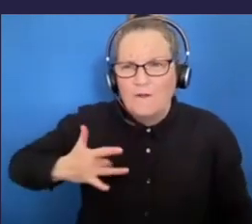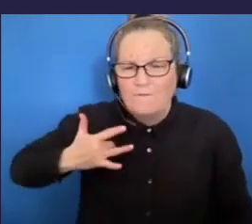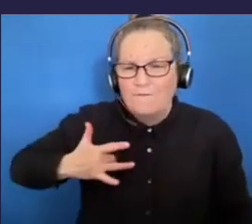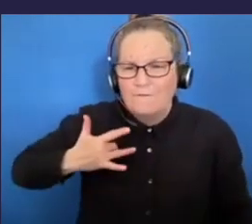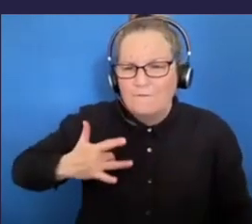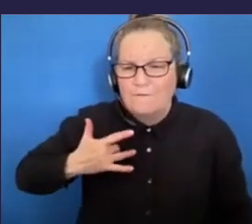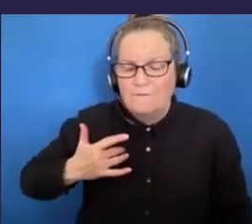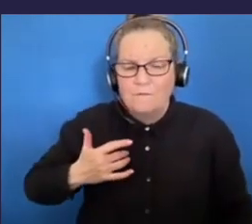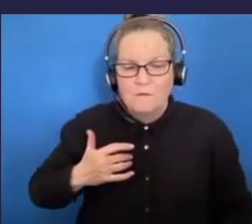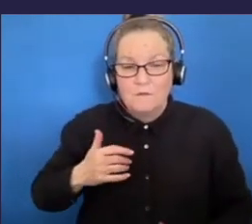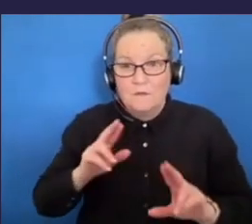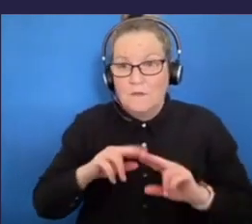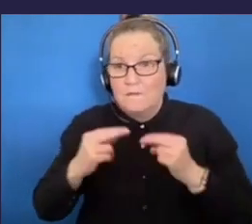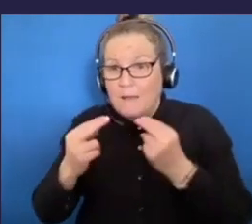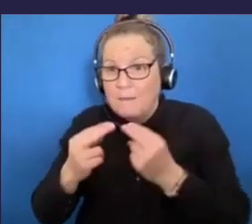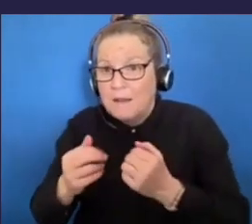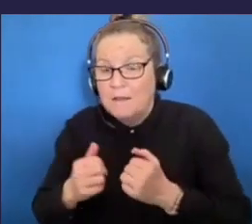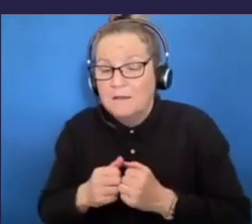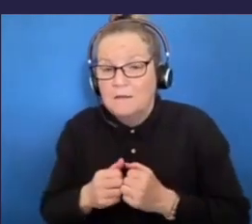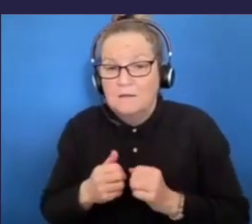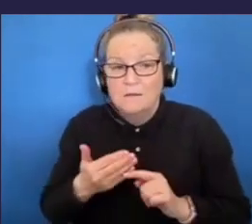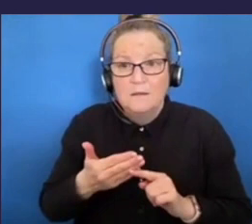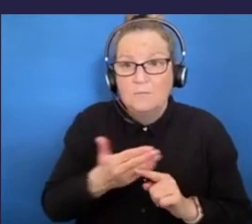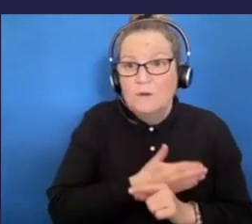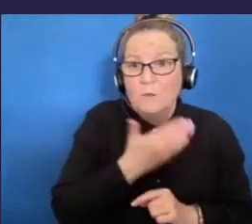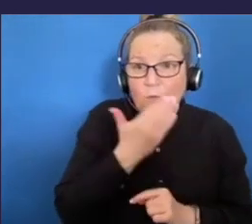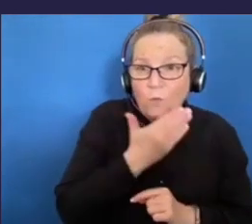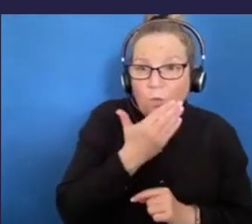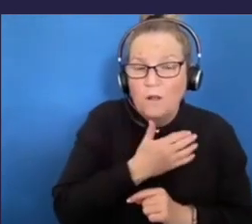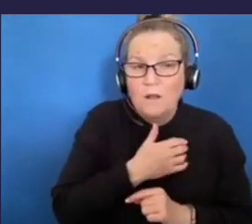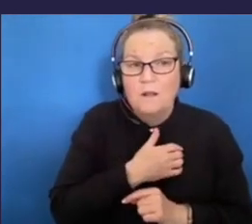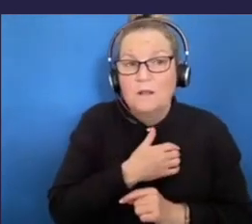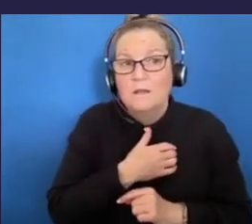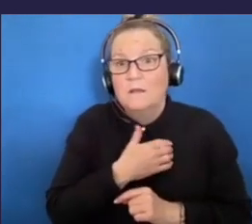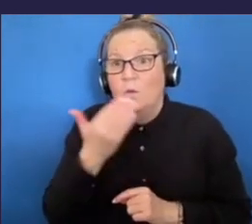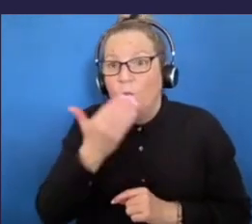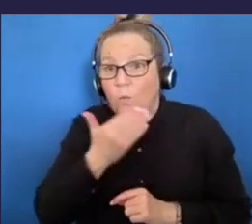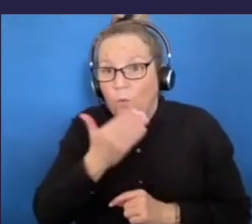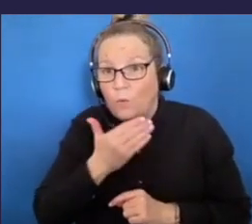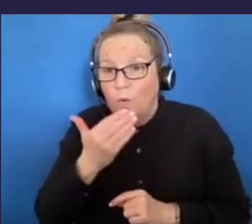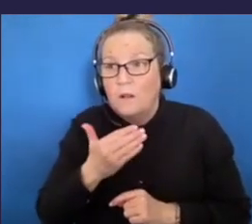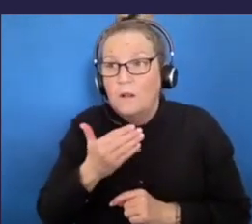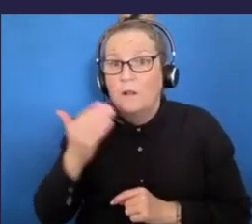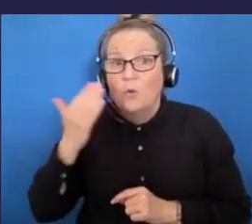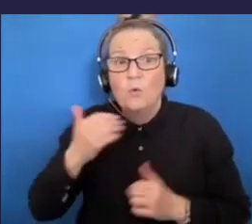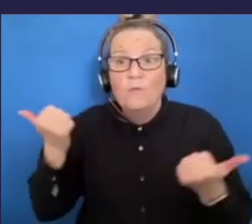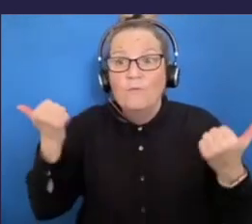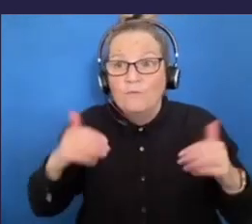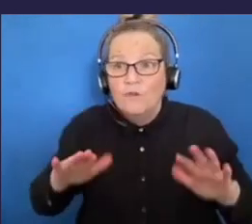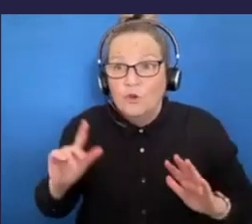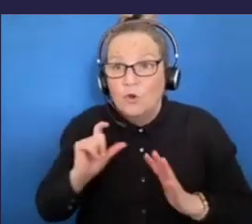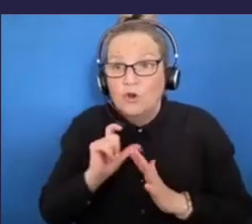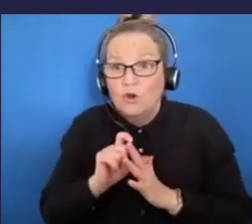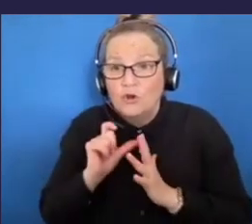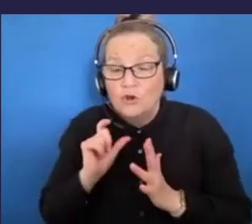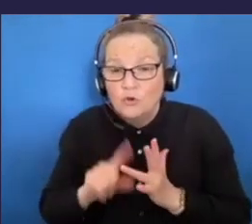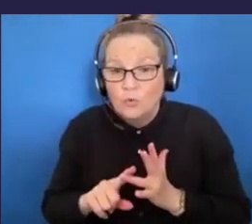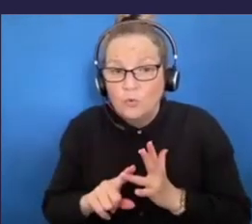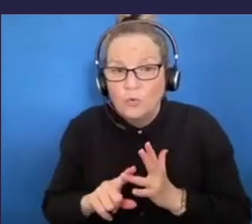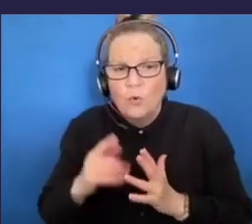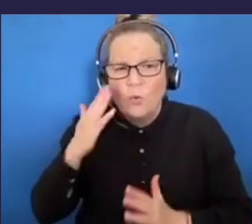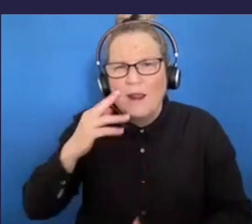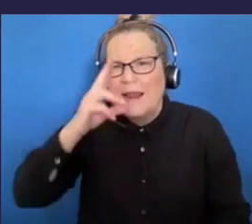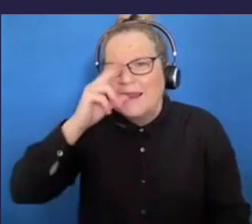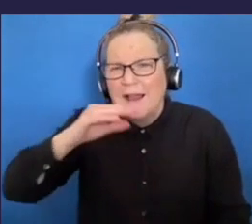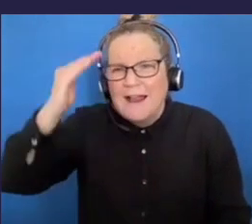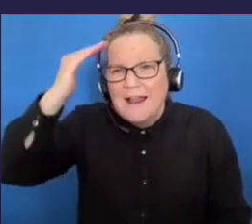family, preschool, and school, what people do after they leave school, especially as young adults,